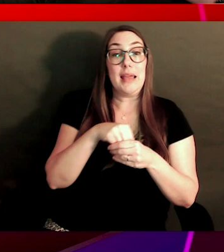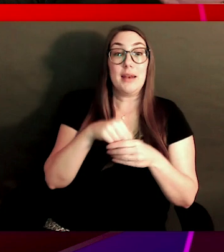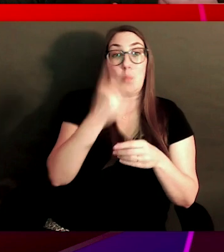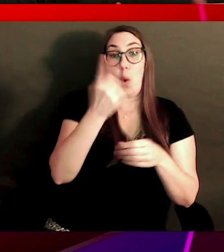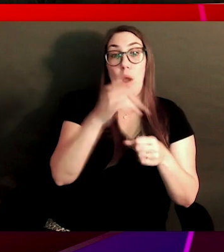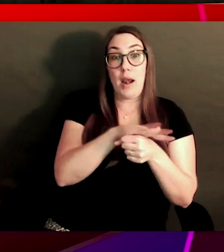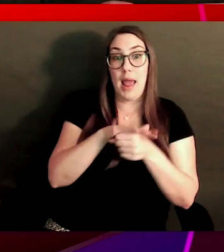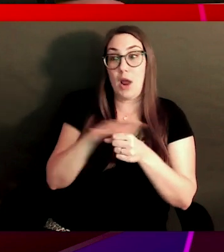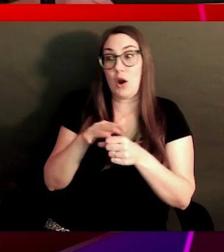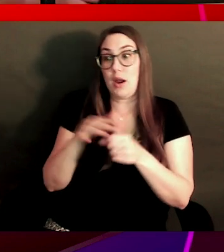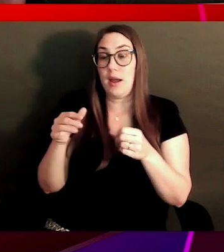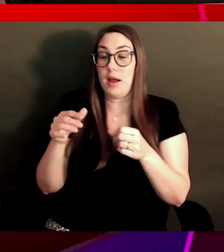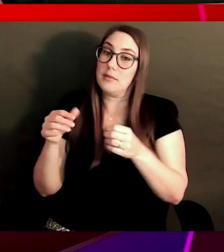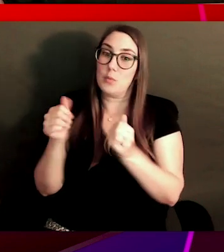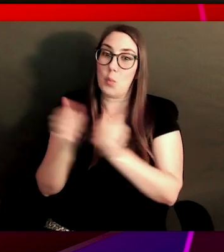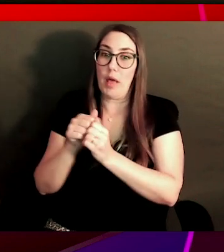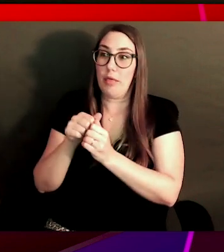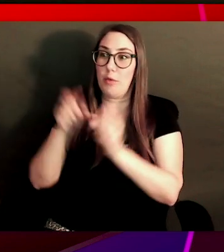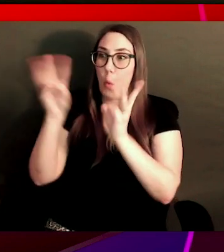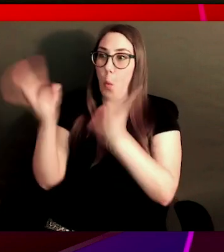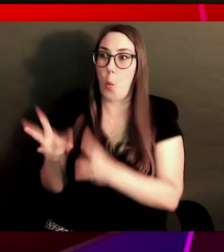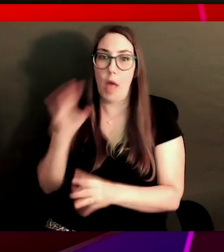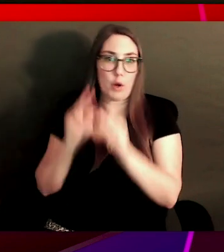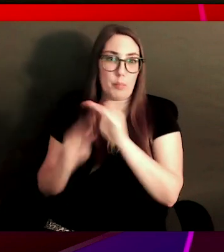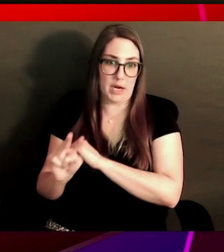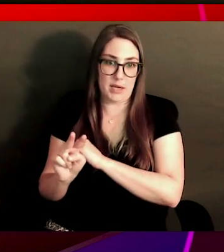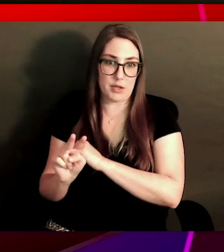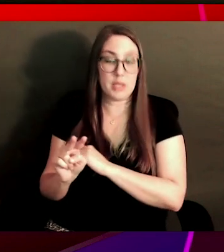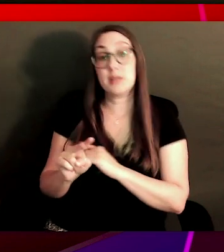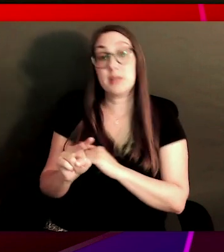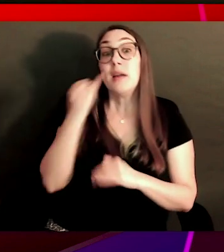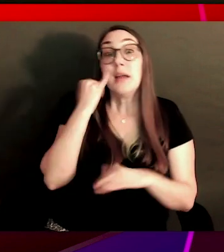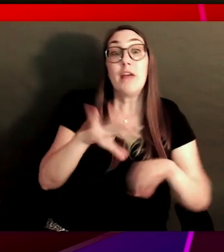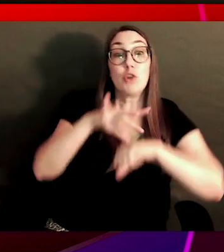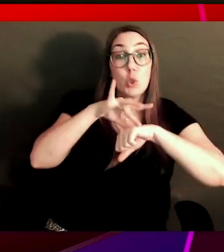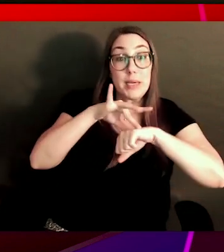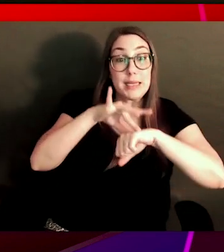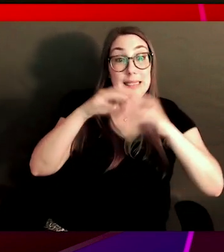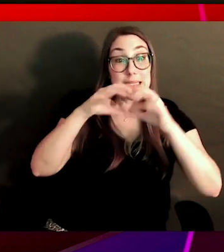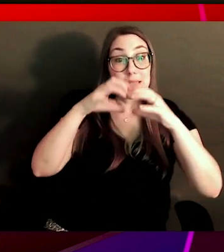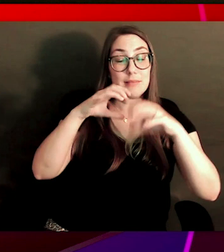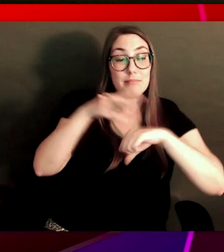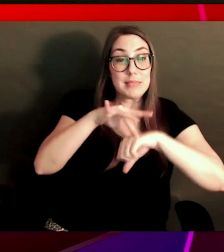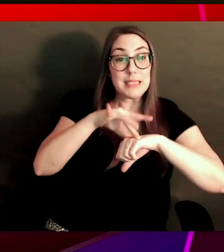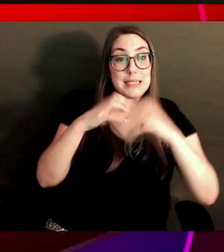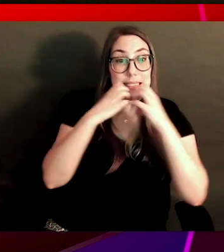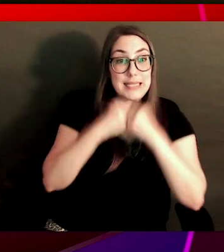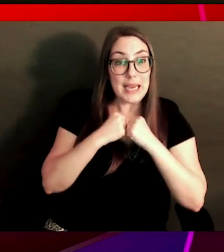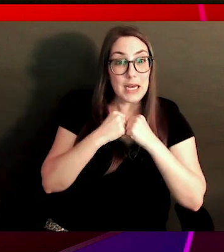lines? Okay. As you do. Yeah, you know, if you're doing sustainability research like we're doing in this shared space.